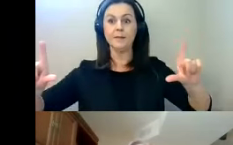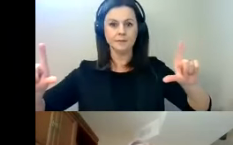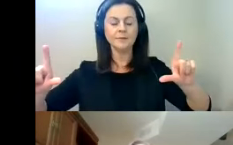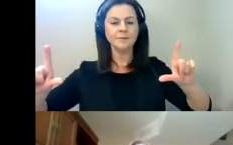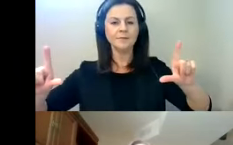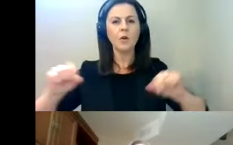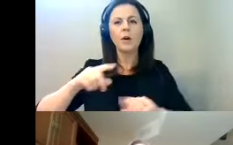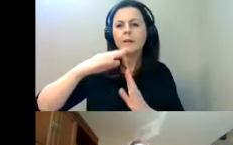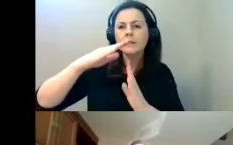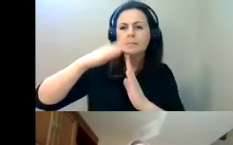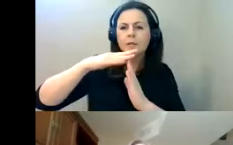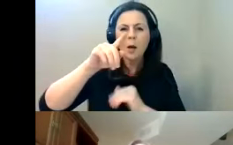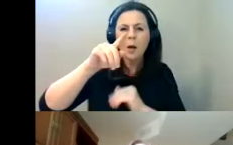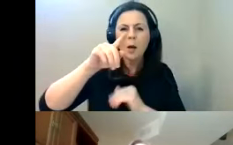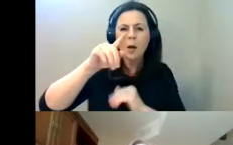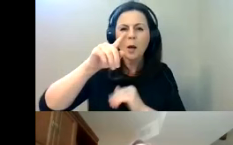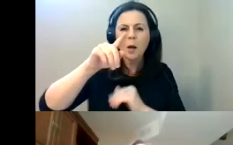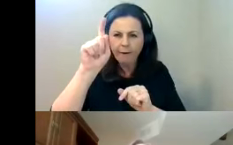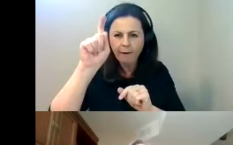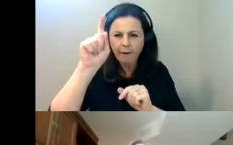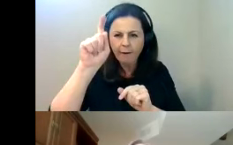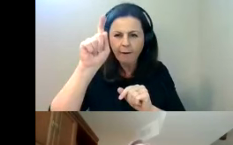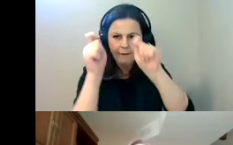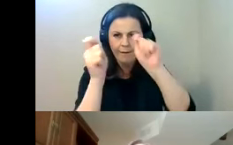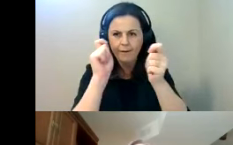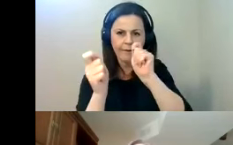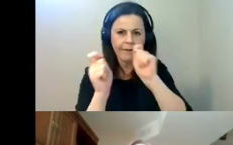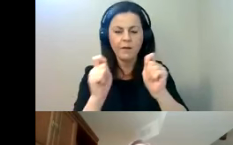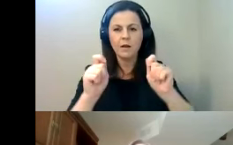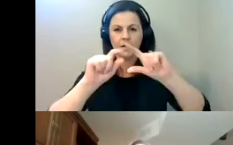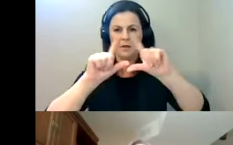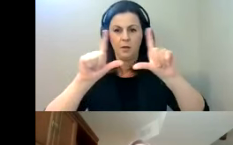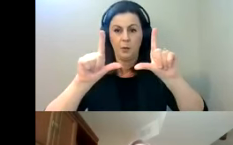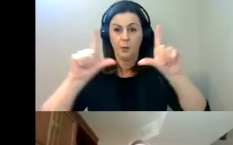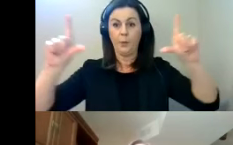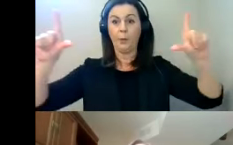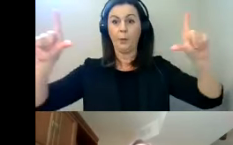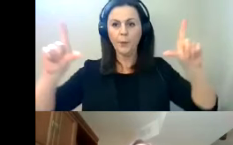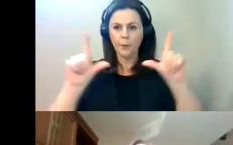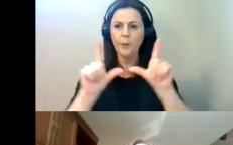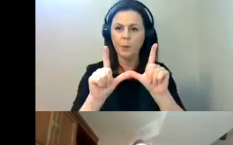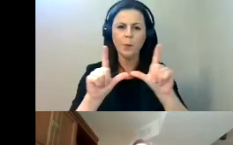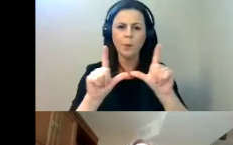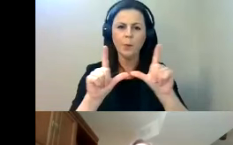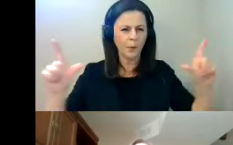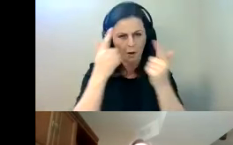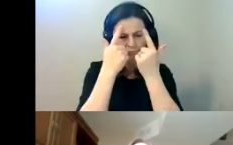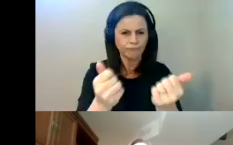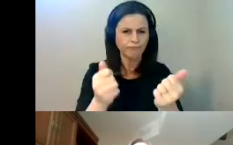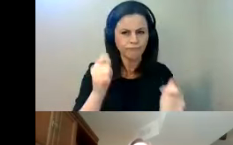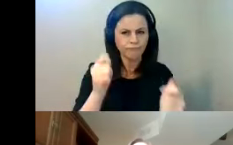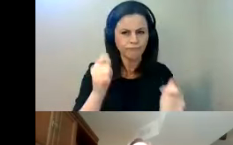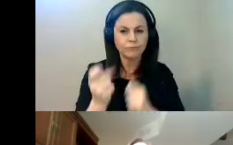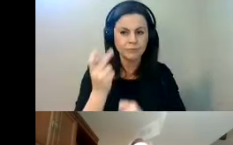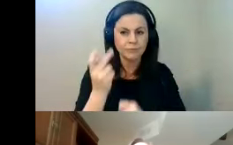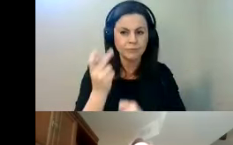about adjusting the screens on your own computers to make the speakers visible on your end. If you're